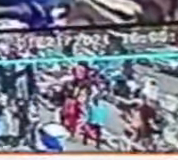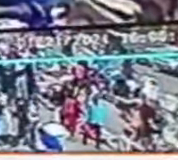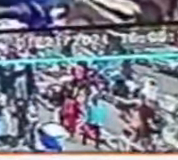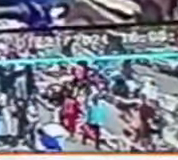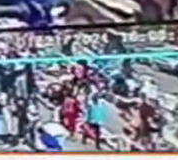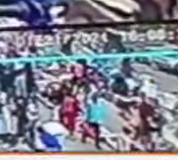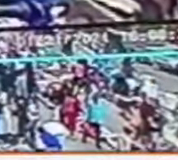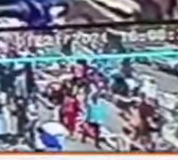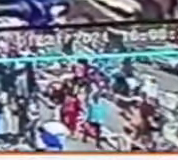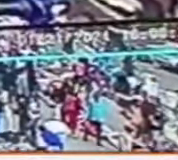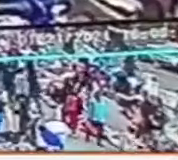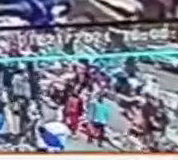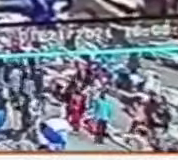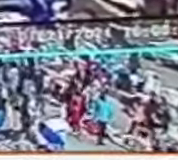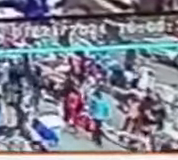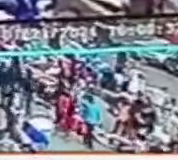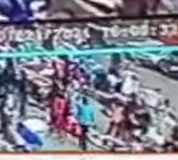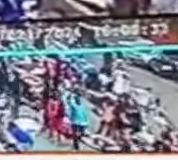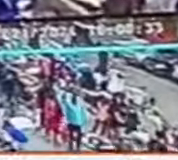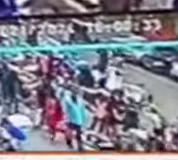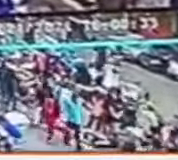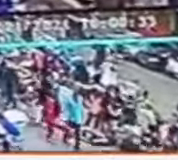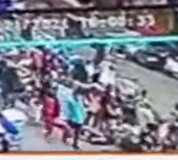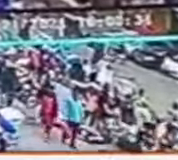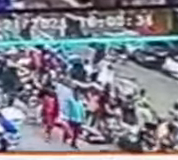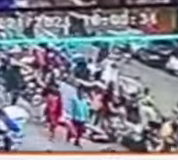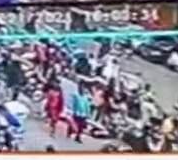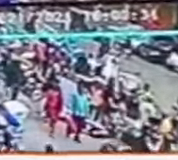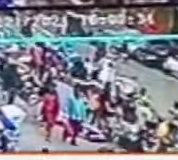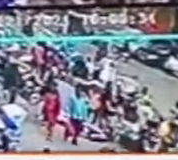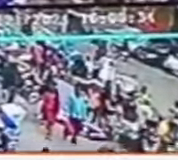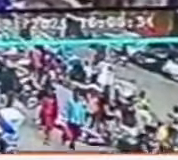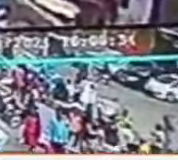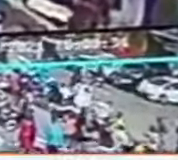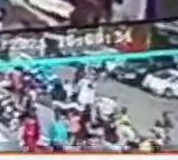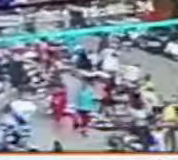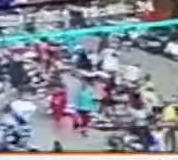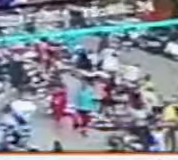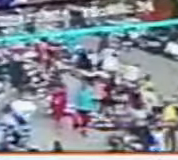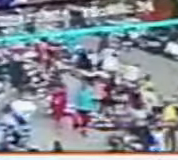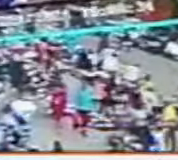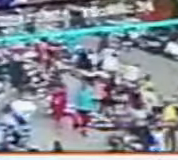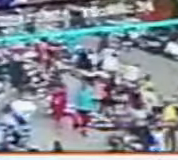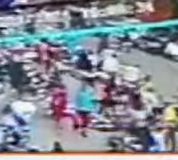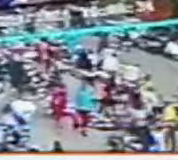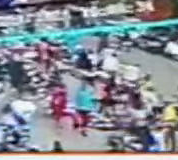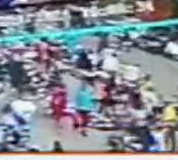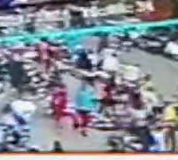I told you.